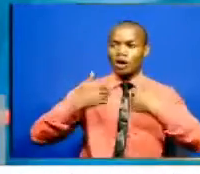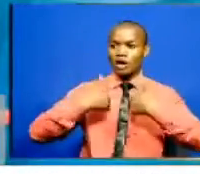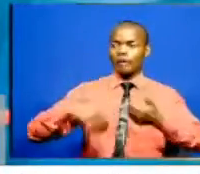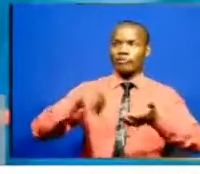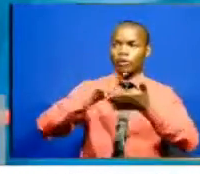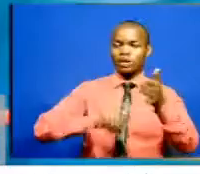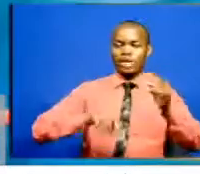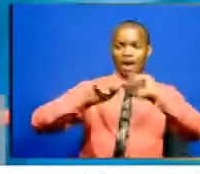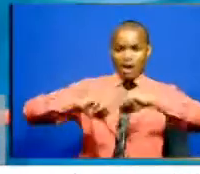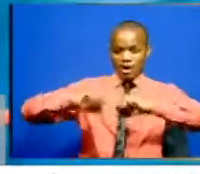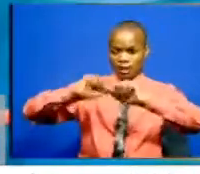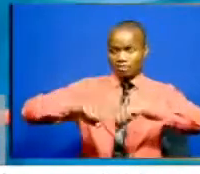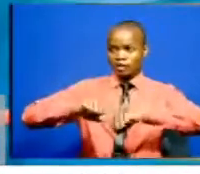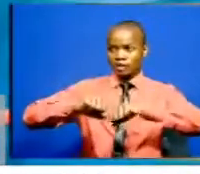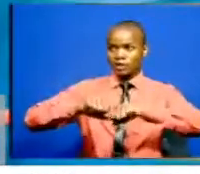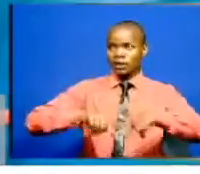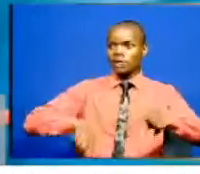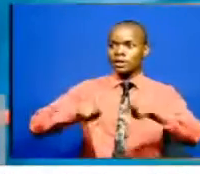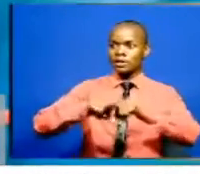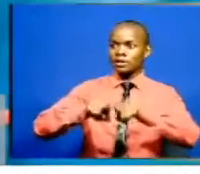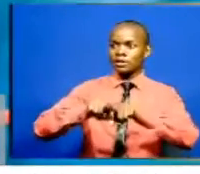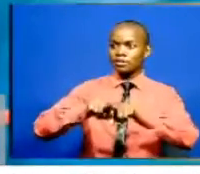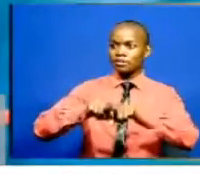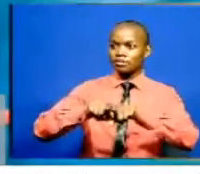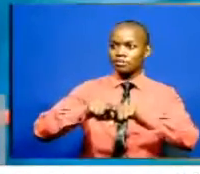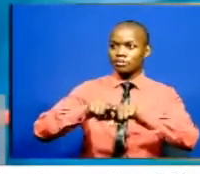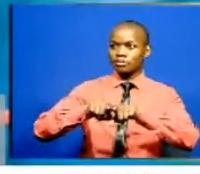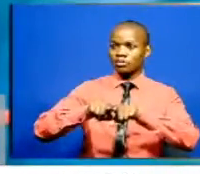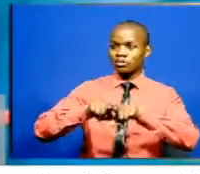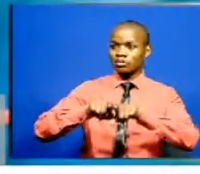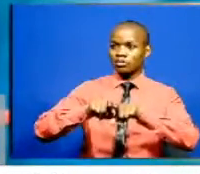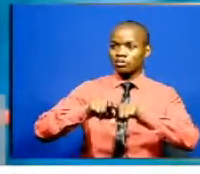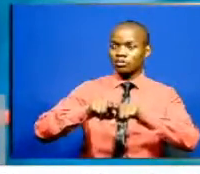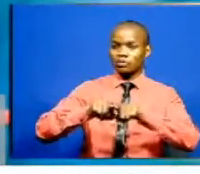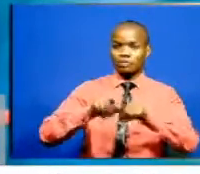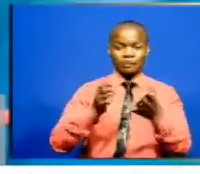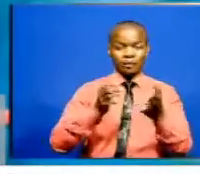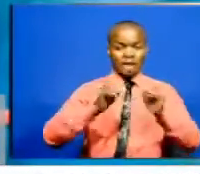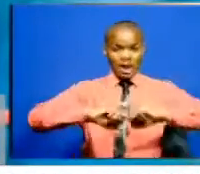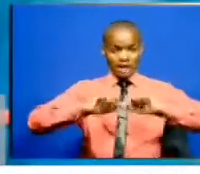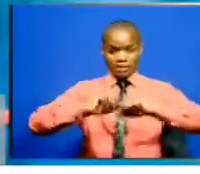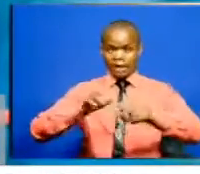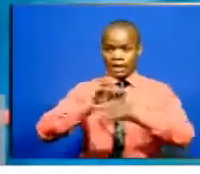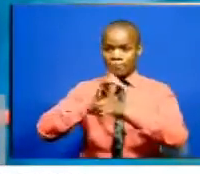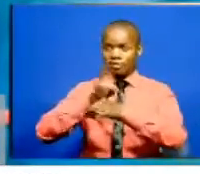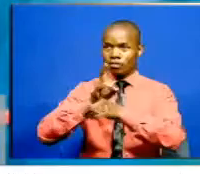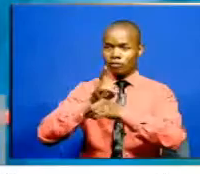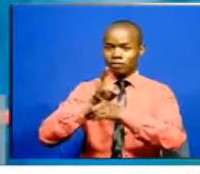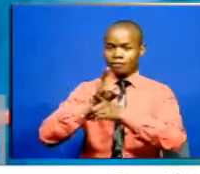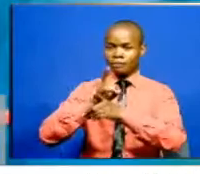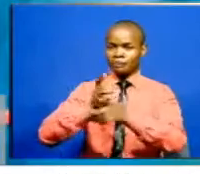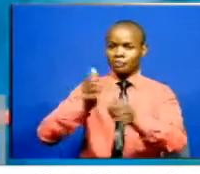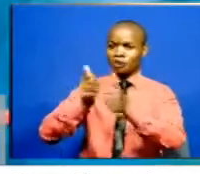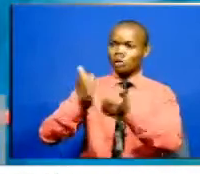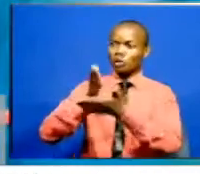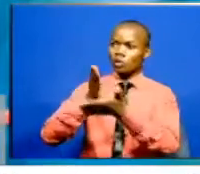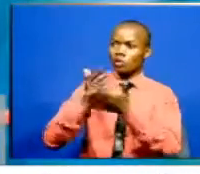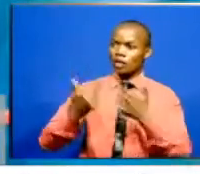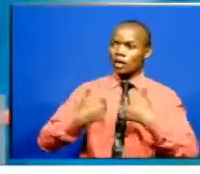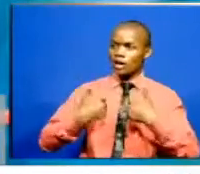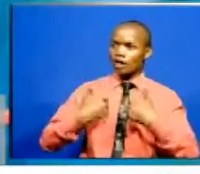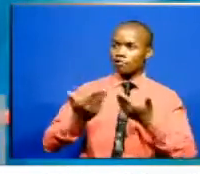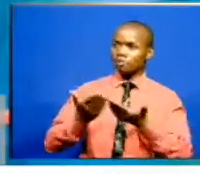Paris Agreement and all multilateral agreement that they have ratified. Mm-hmm.